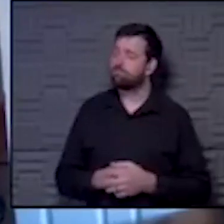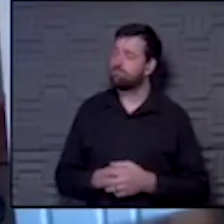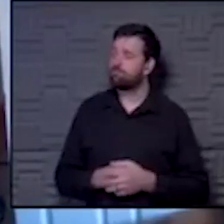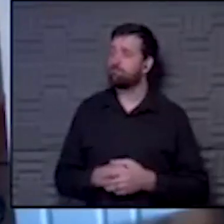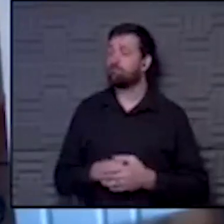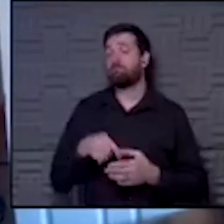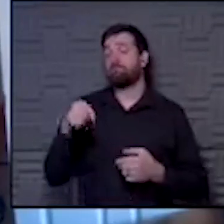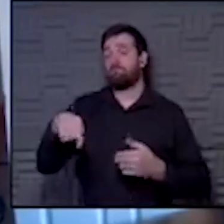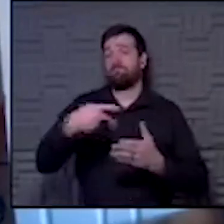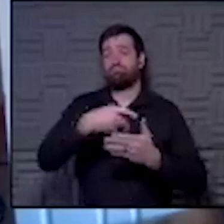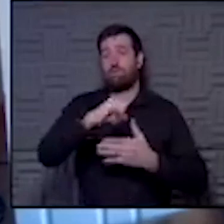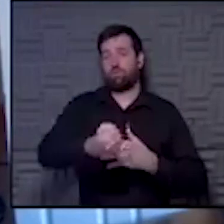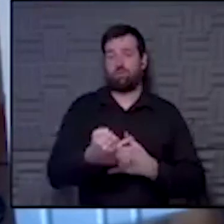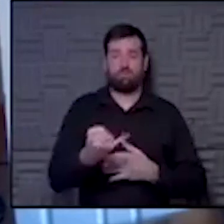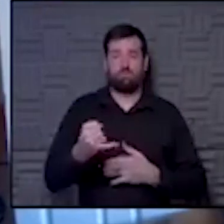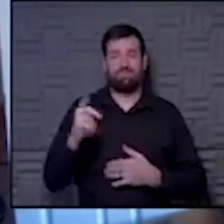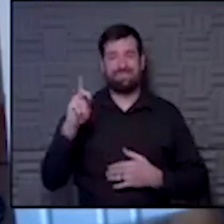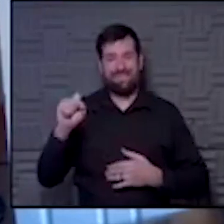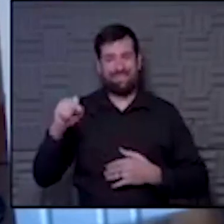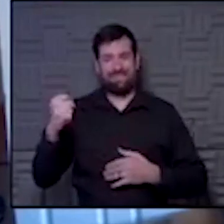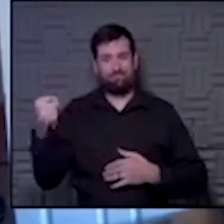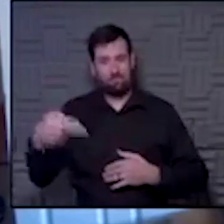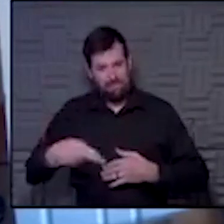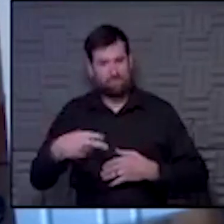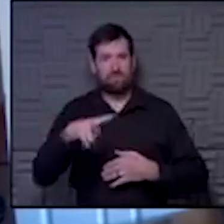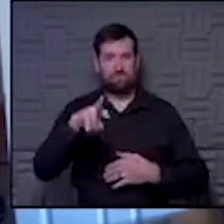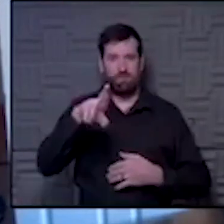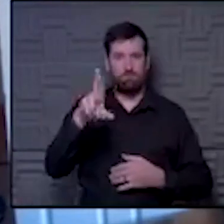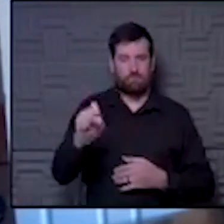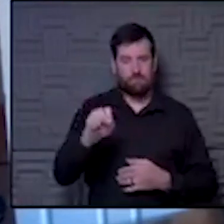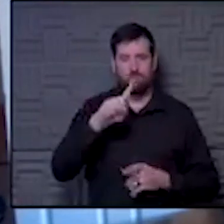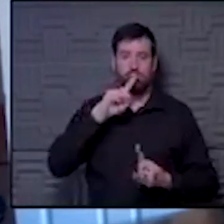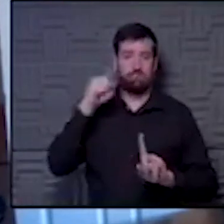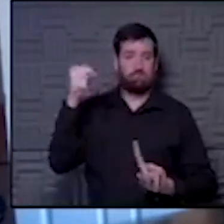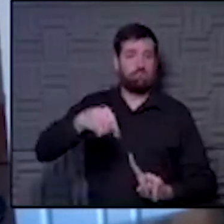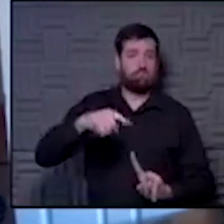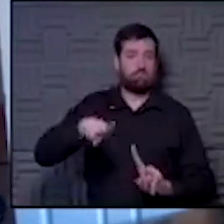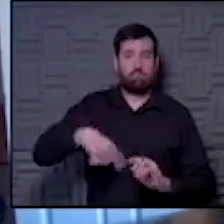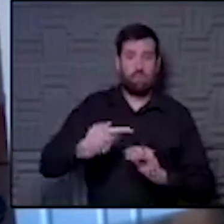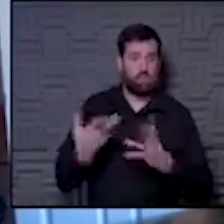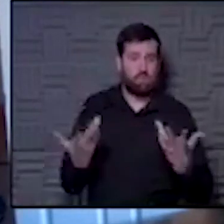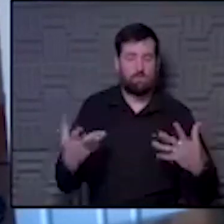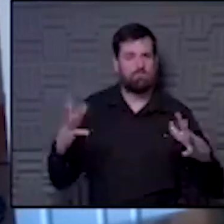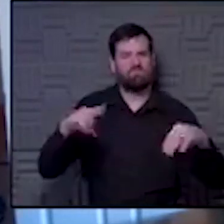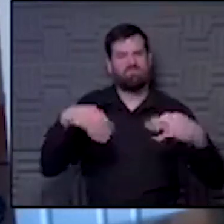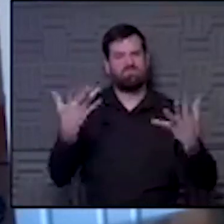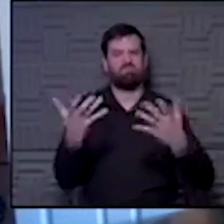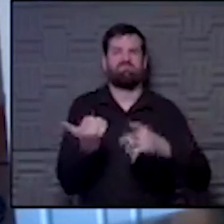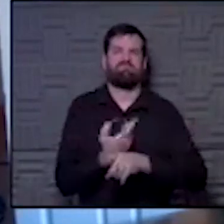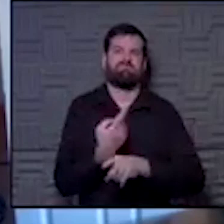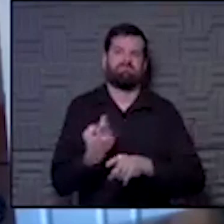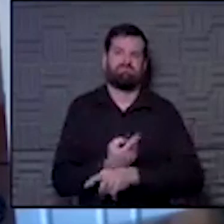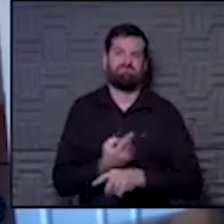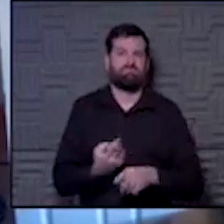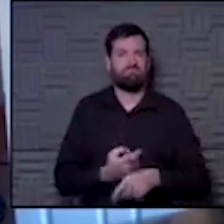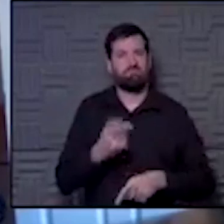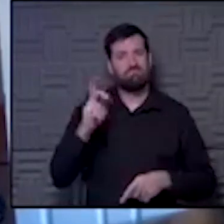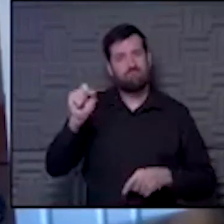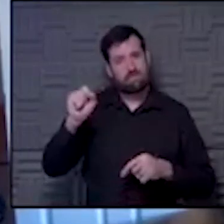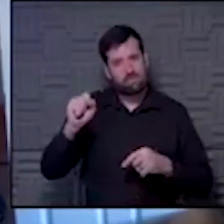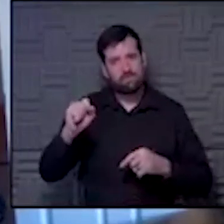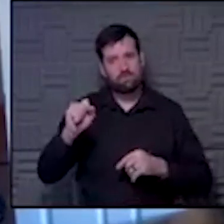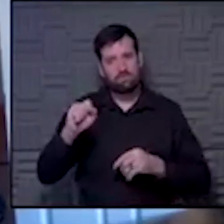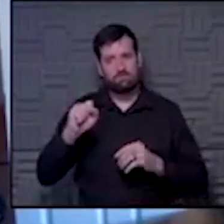this project, Kansas Beats the Virus, it really is about giving Kansans, everyday Kansans, something they can be